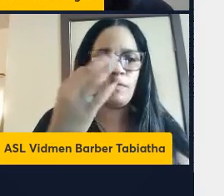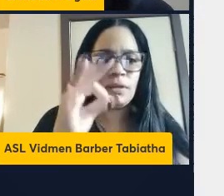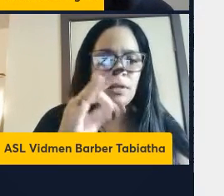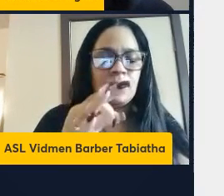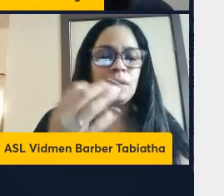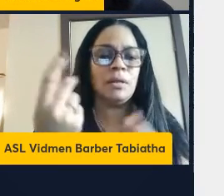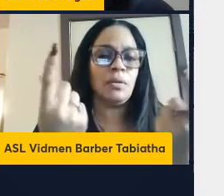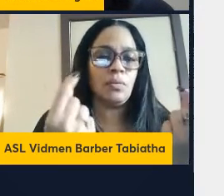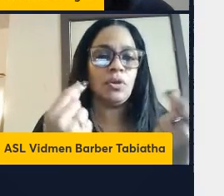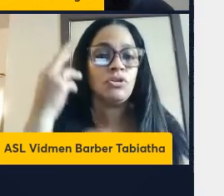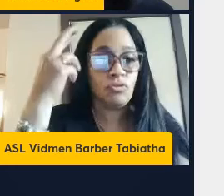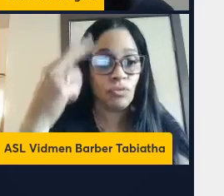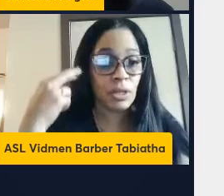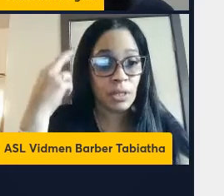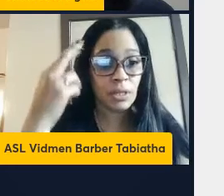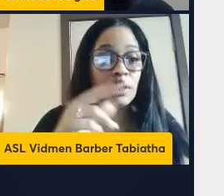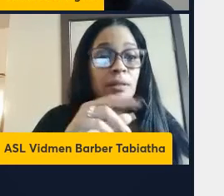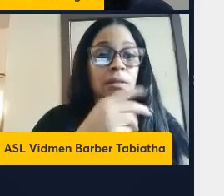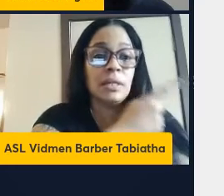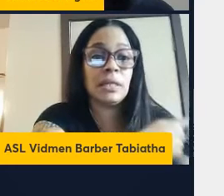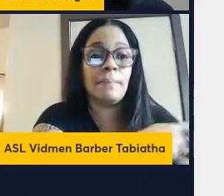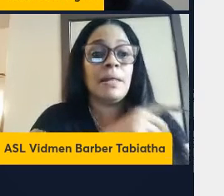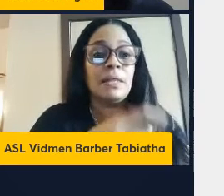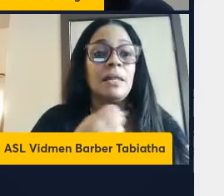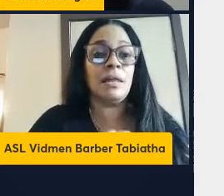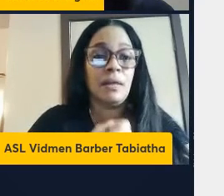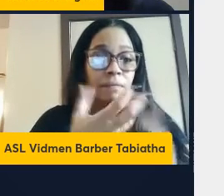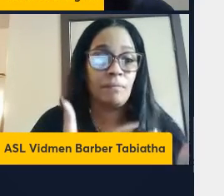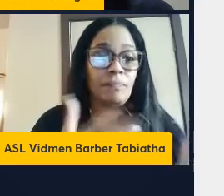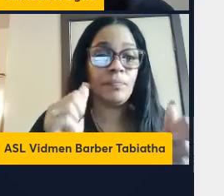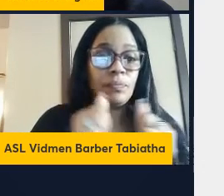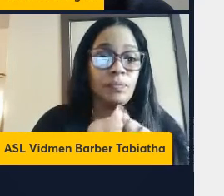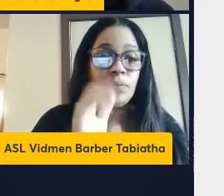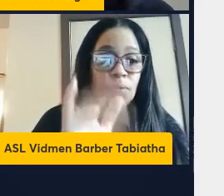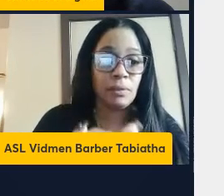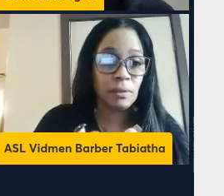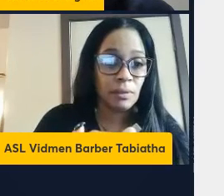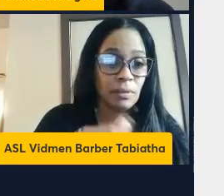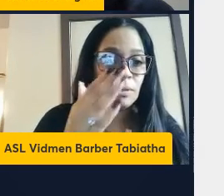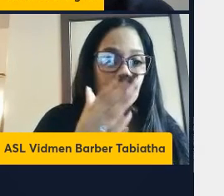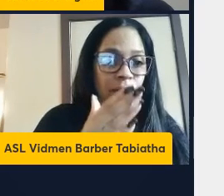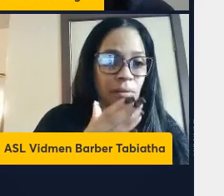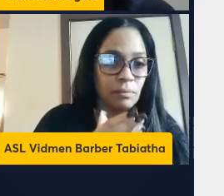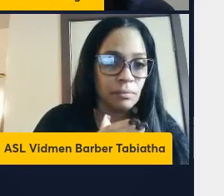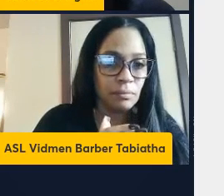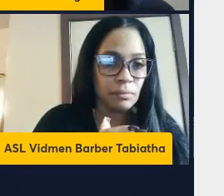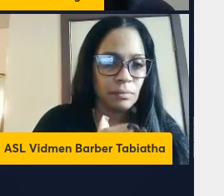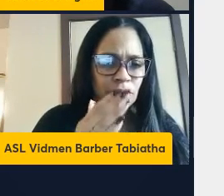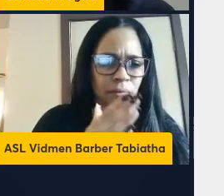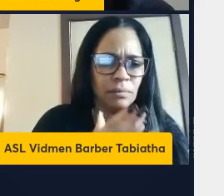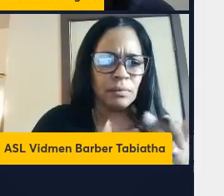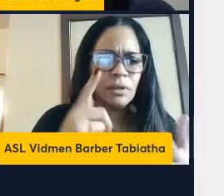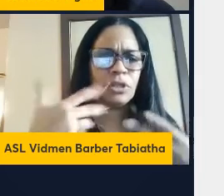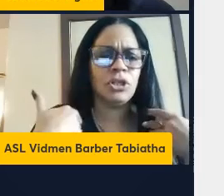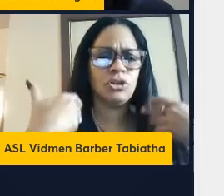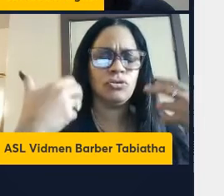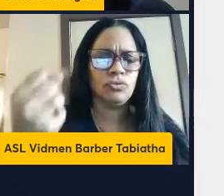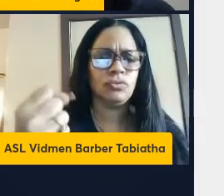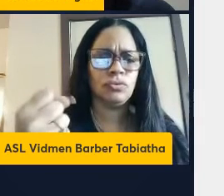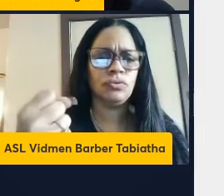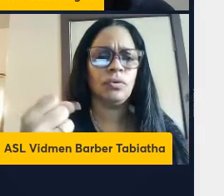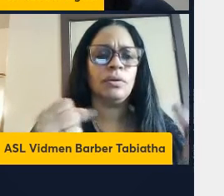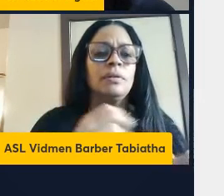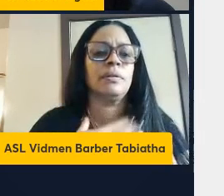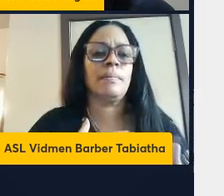key thing we realized is that the patients that were infected during the third wave, which is around July to December 2021, they had a stronger binding antibody